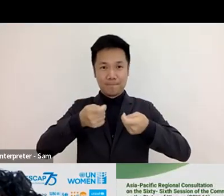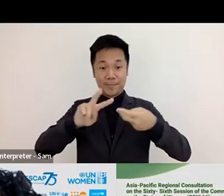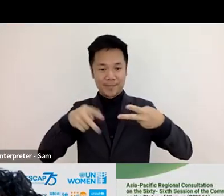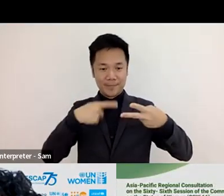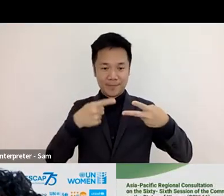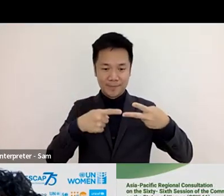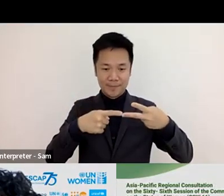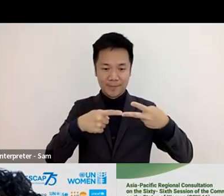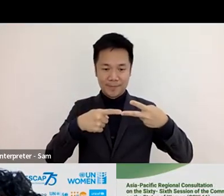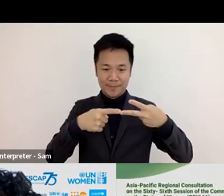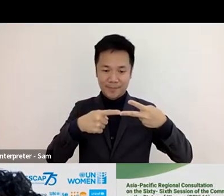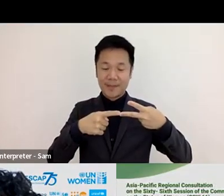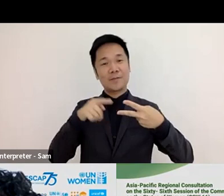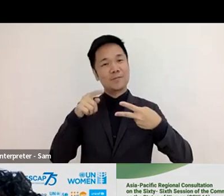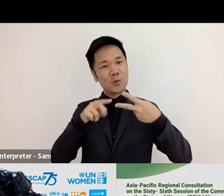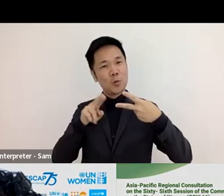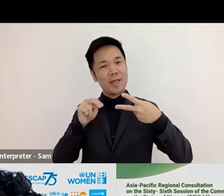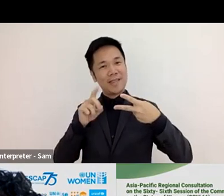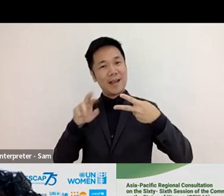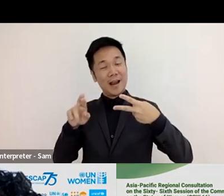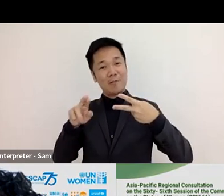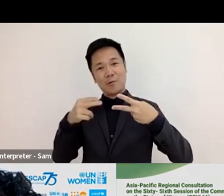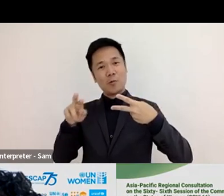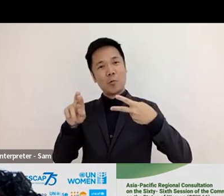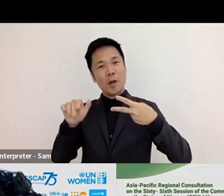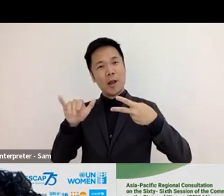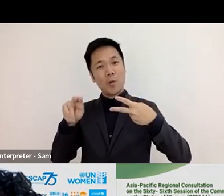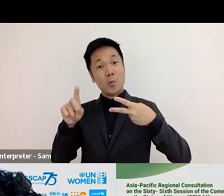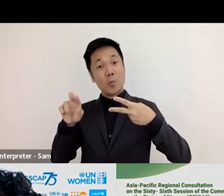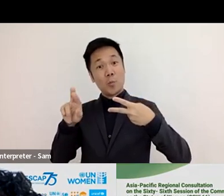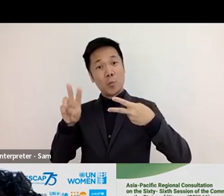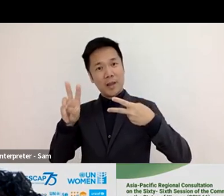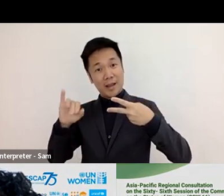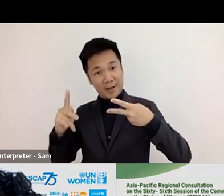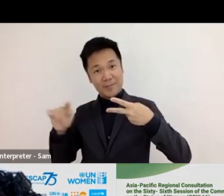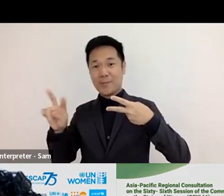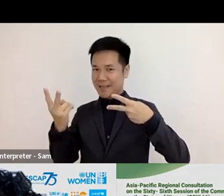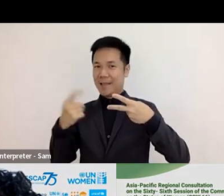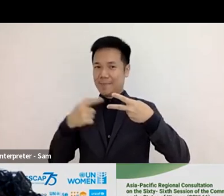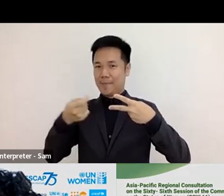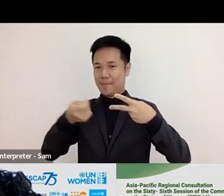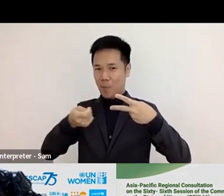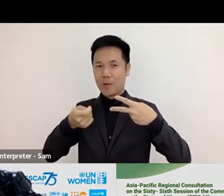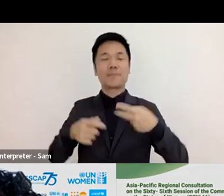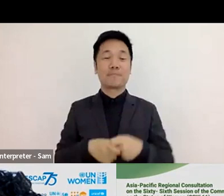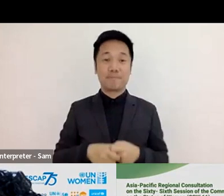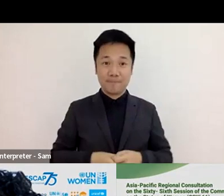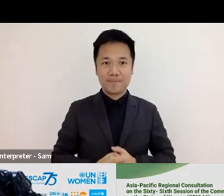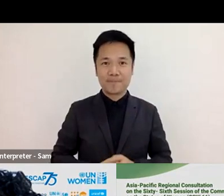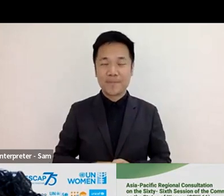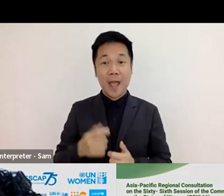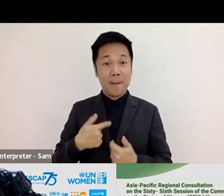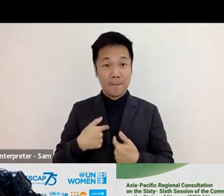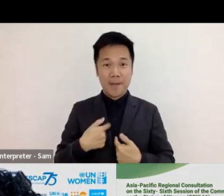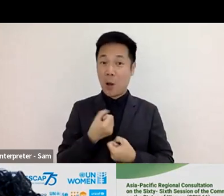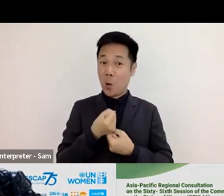from UNDRR will moderate the second part of the session. First of all, on behalf of United